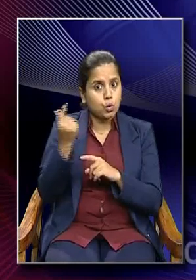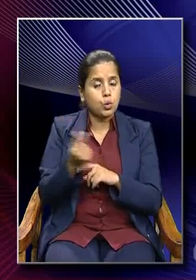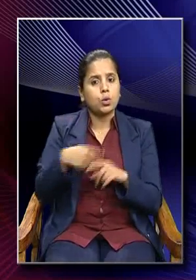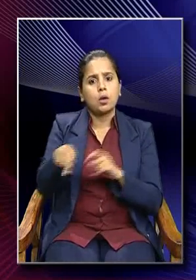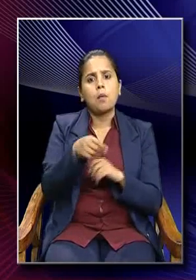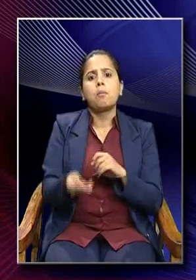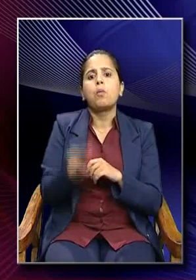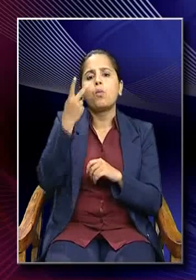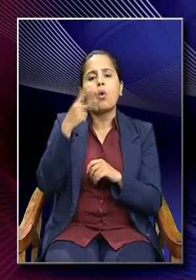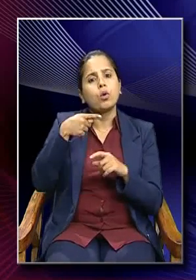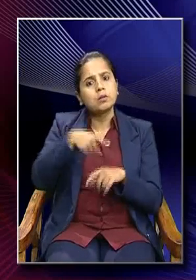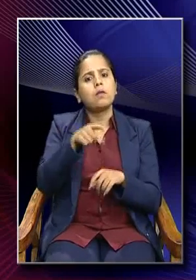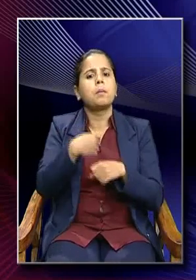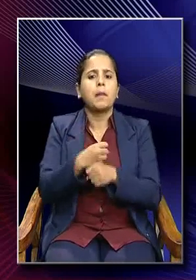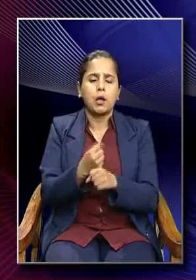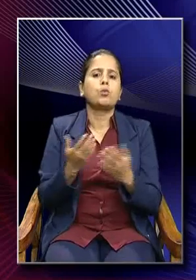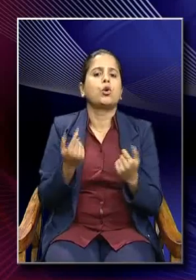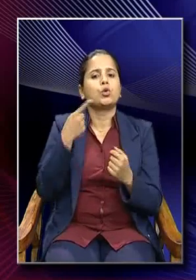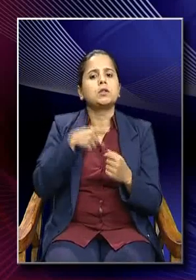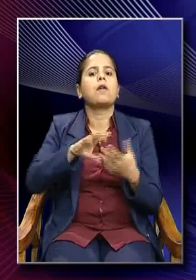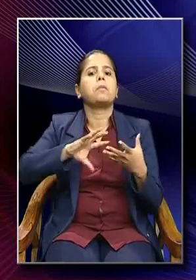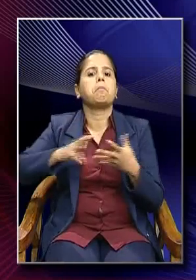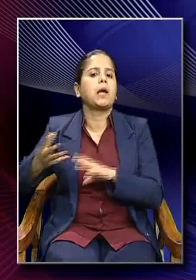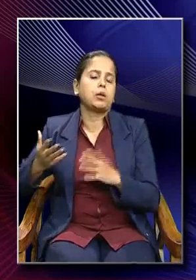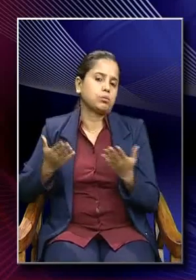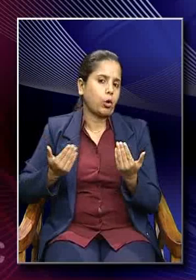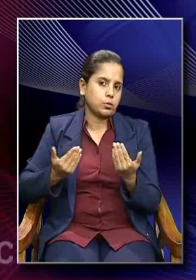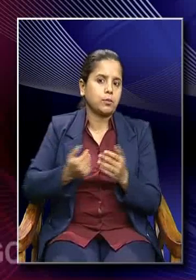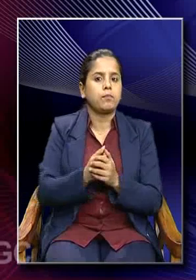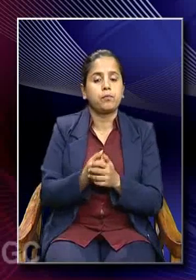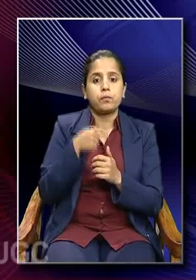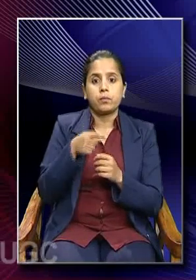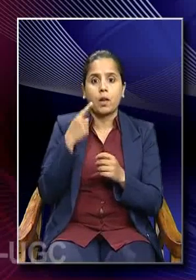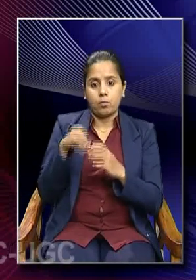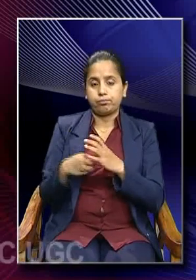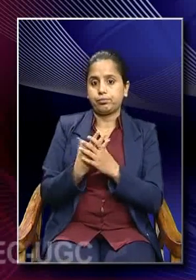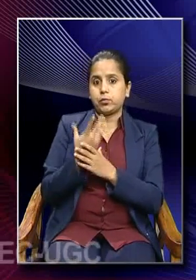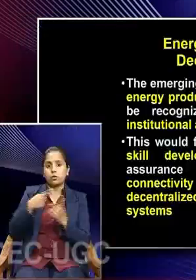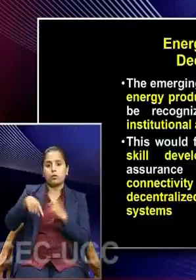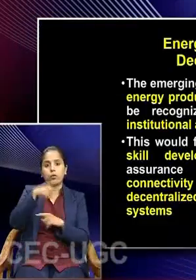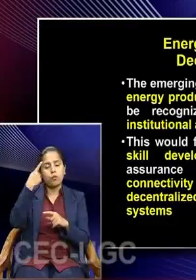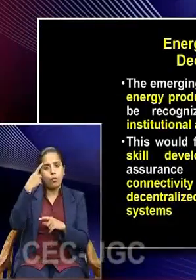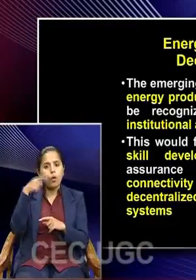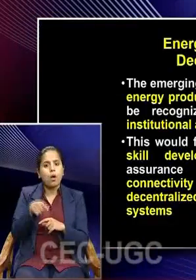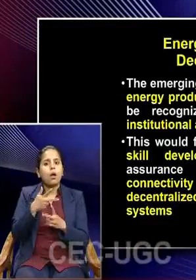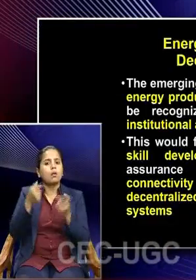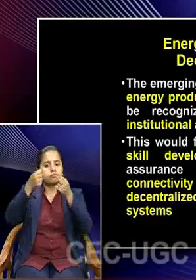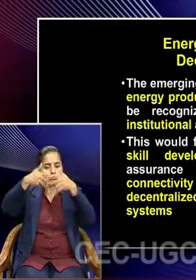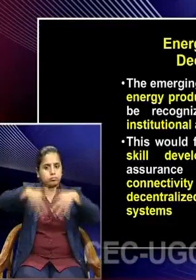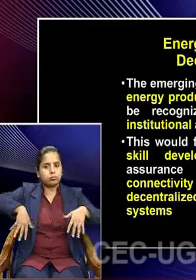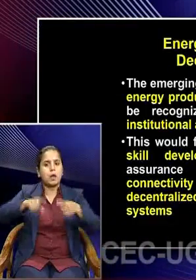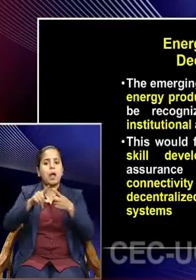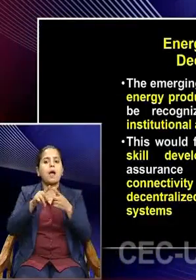generated by yourself and on your own. So the emerging market for decentralized